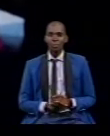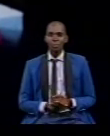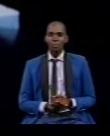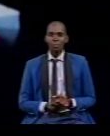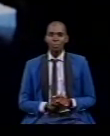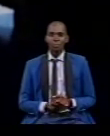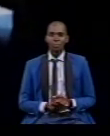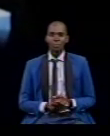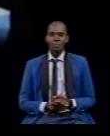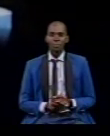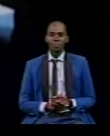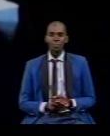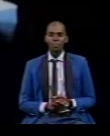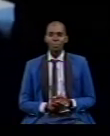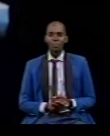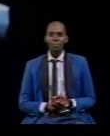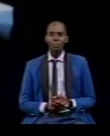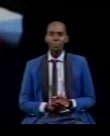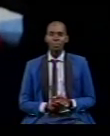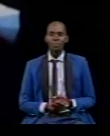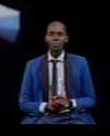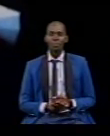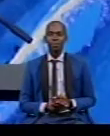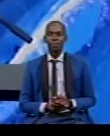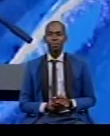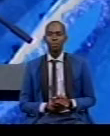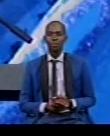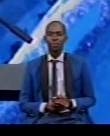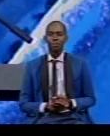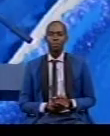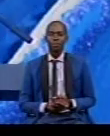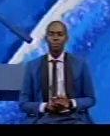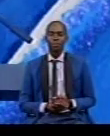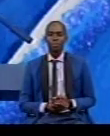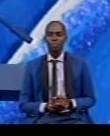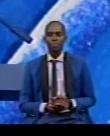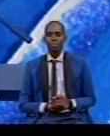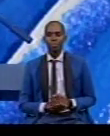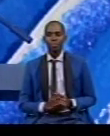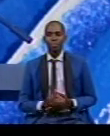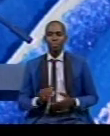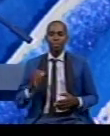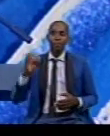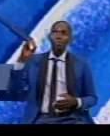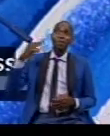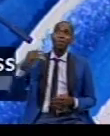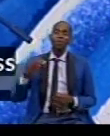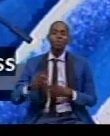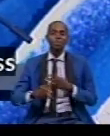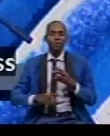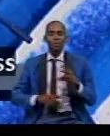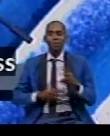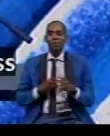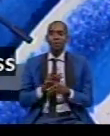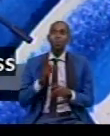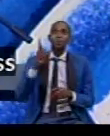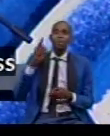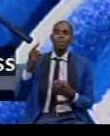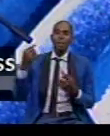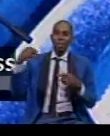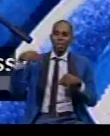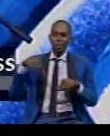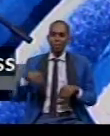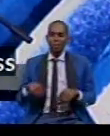intercessor, interceding and pleading and praying and working for every individual. Today